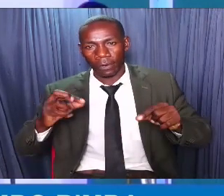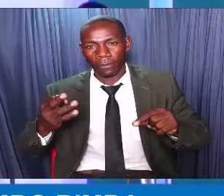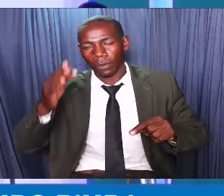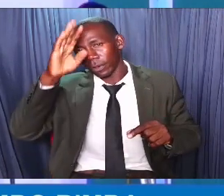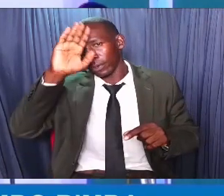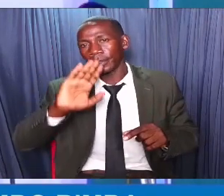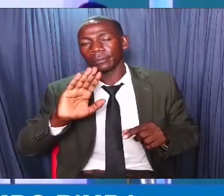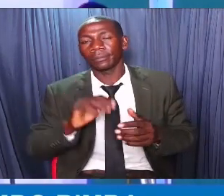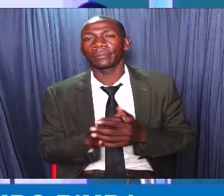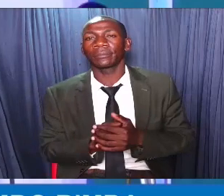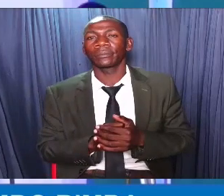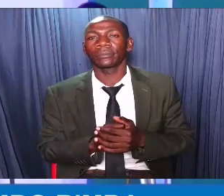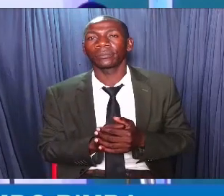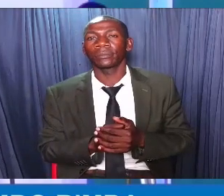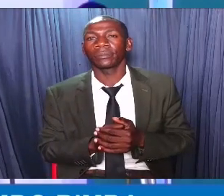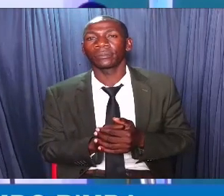of God.